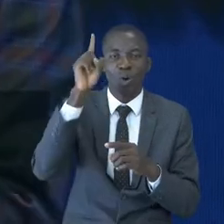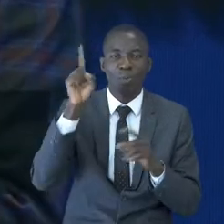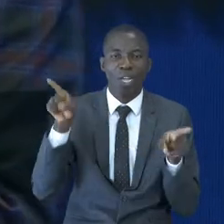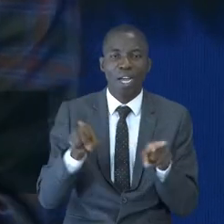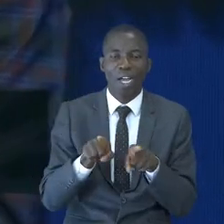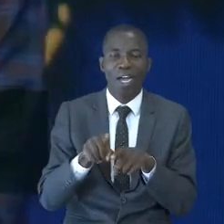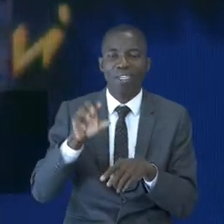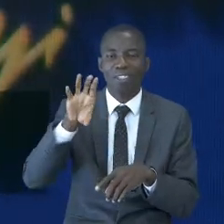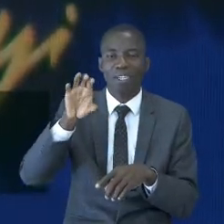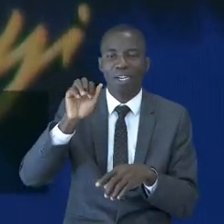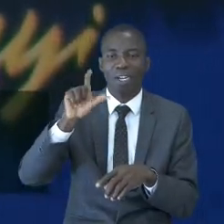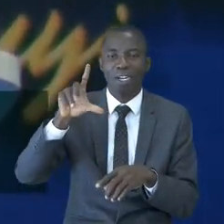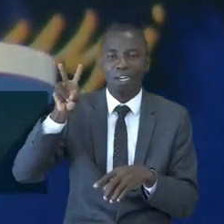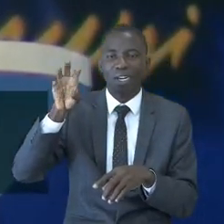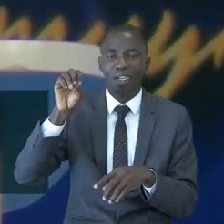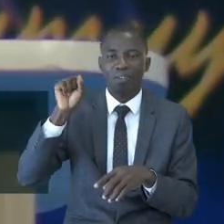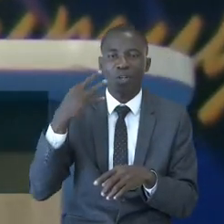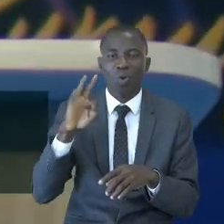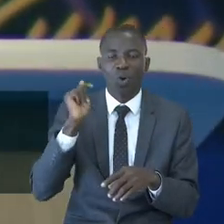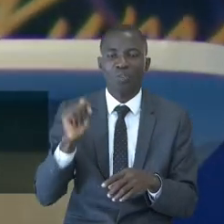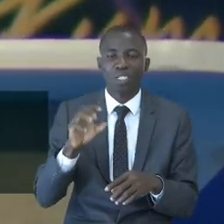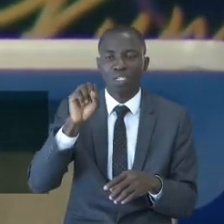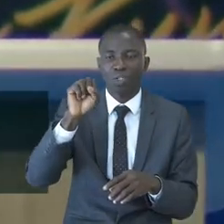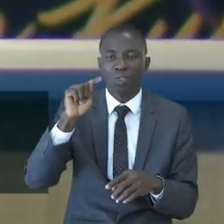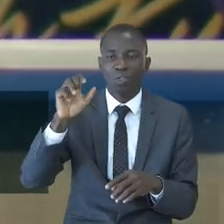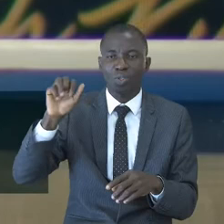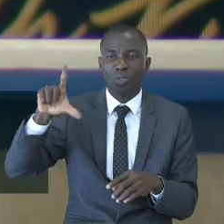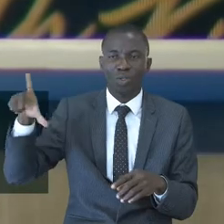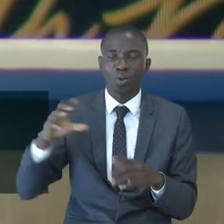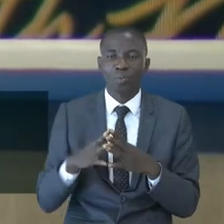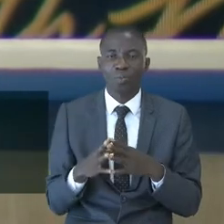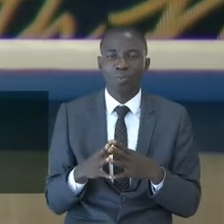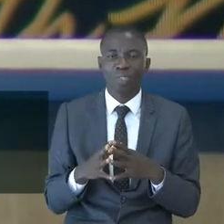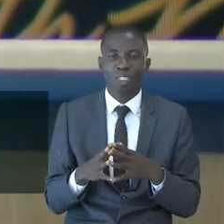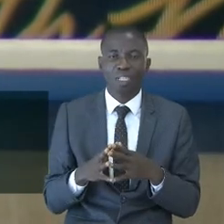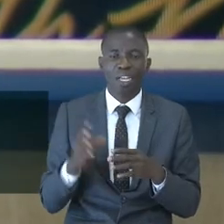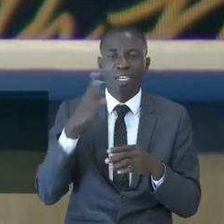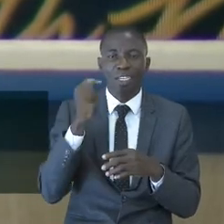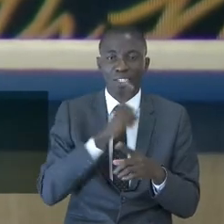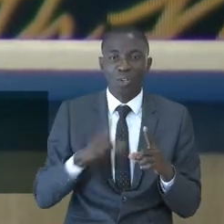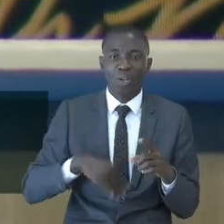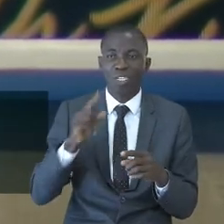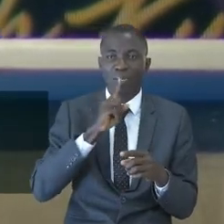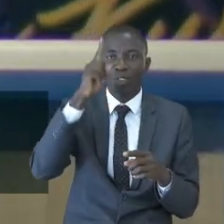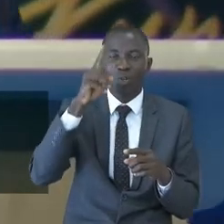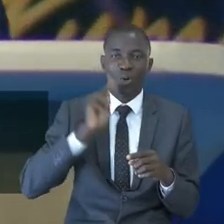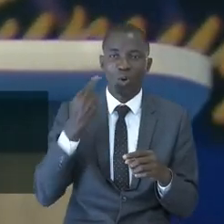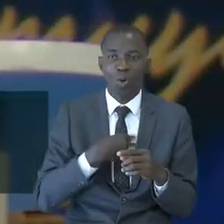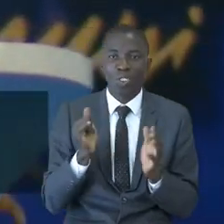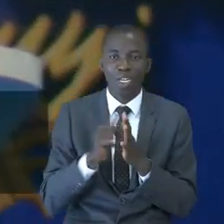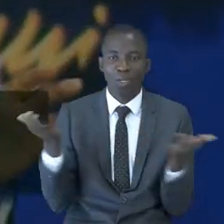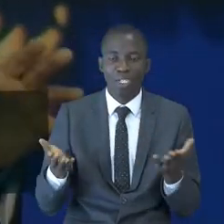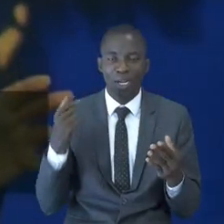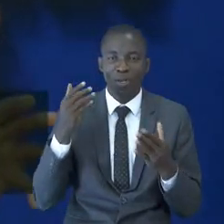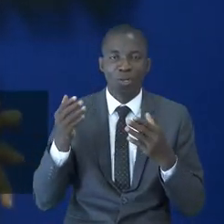as calves of the stall." The Lord is assuring us that where we